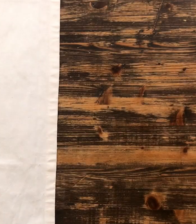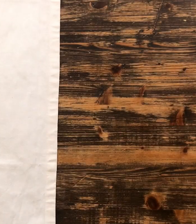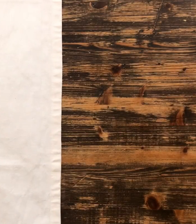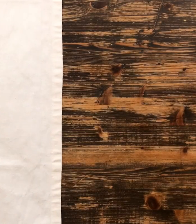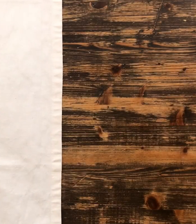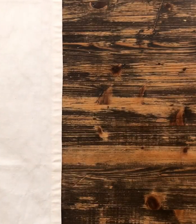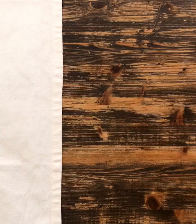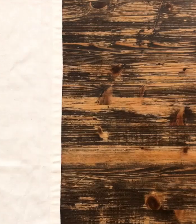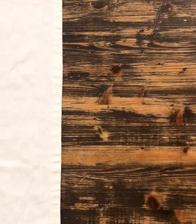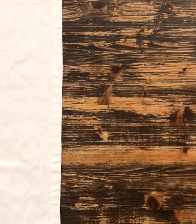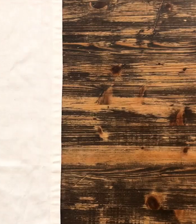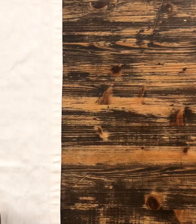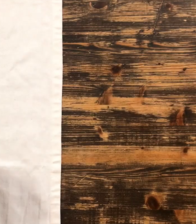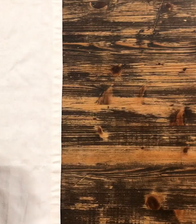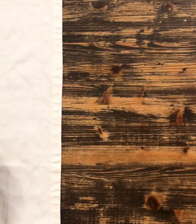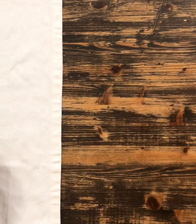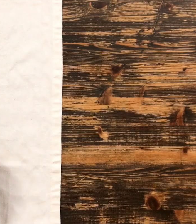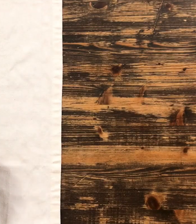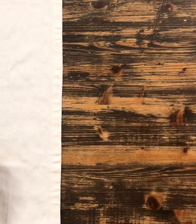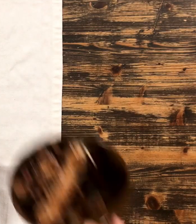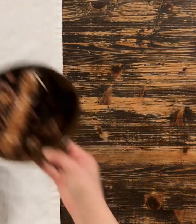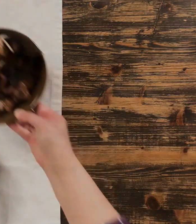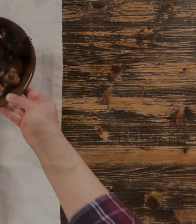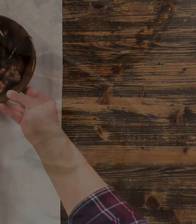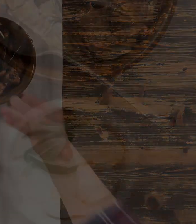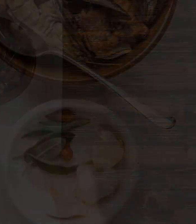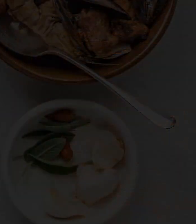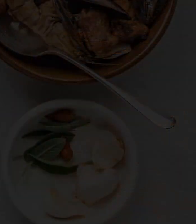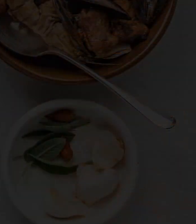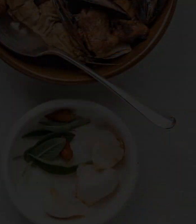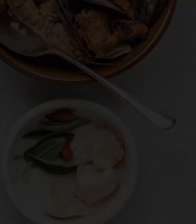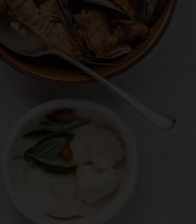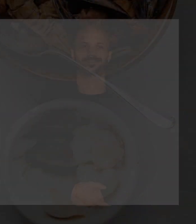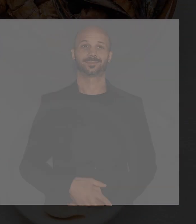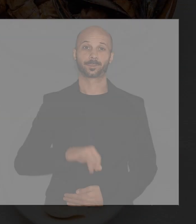Serve in bowls, adding a slice of Tuscan bread.